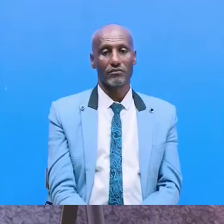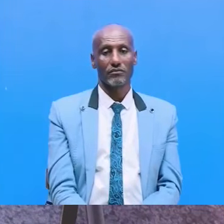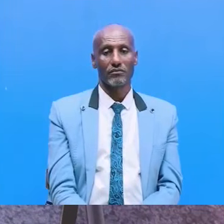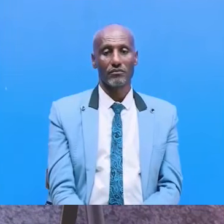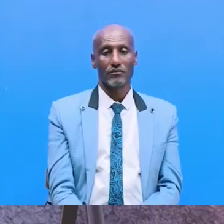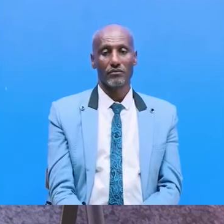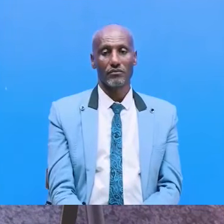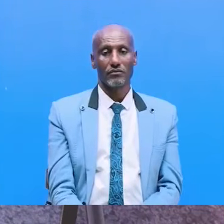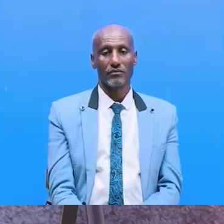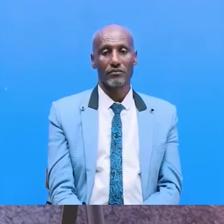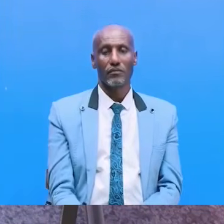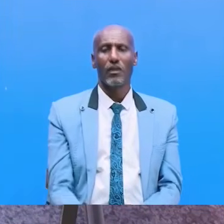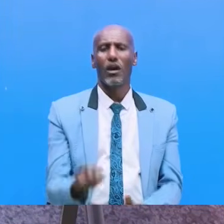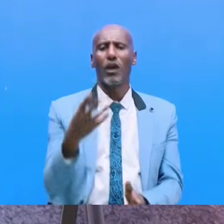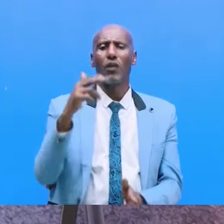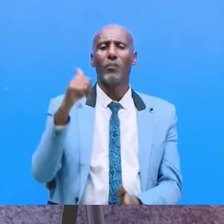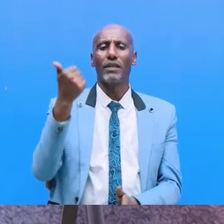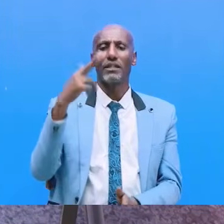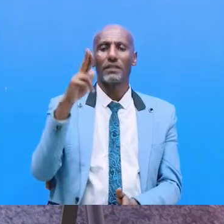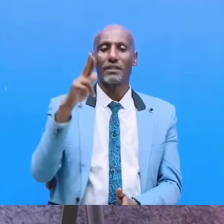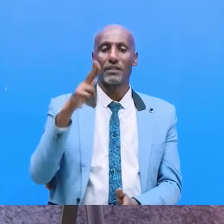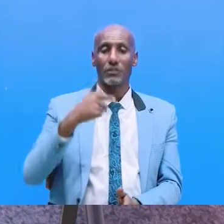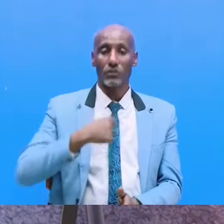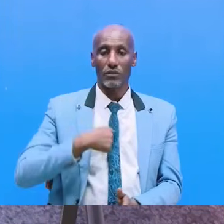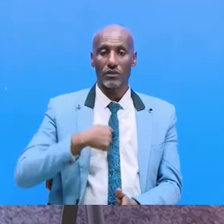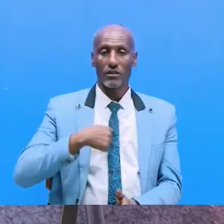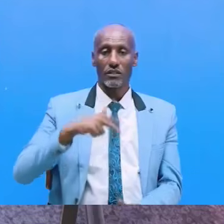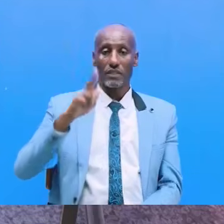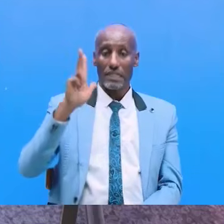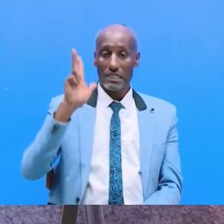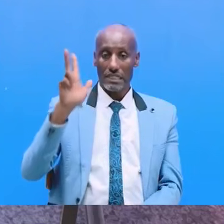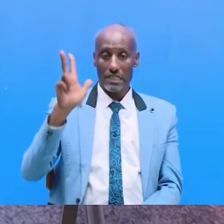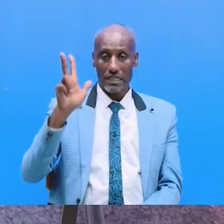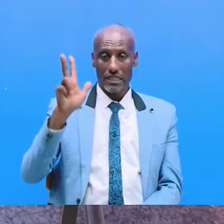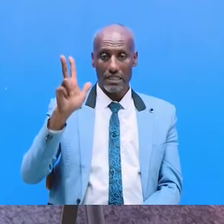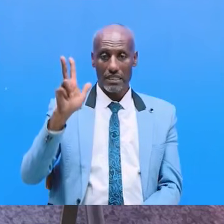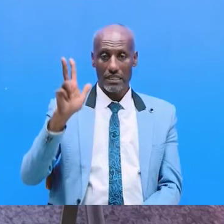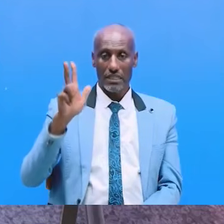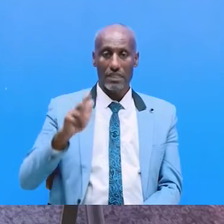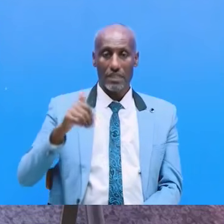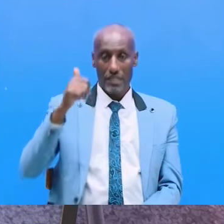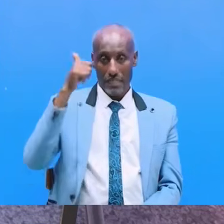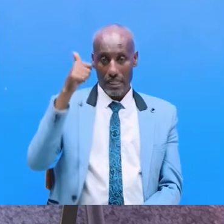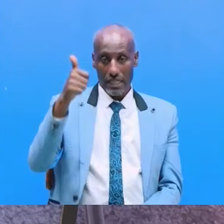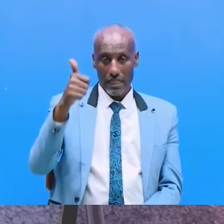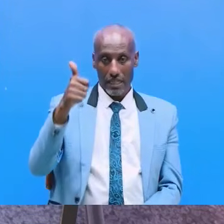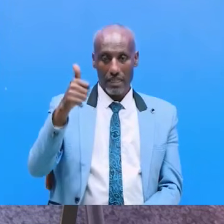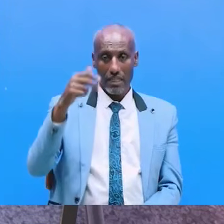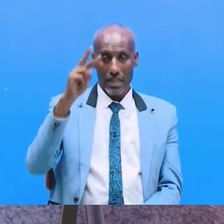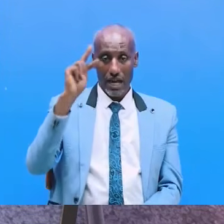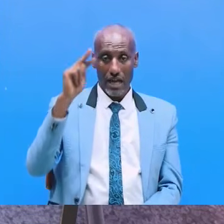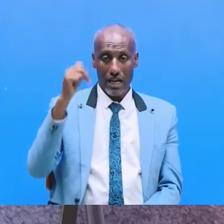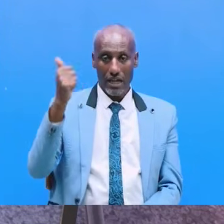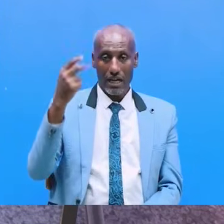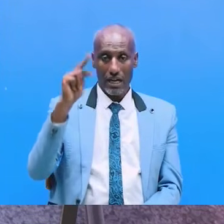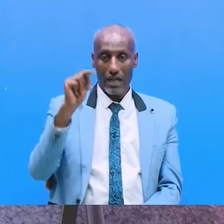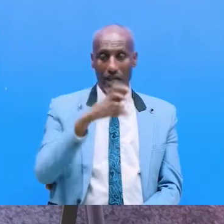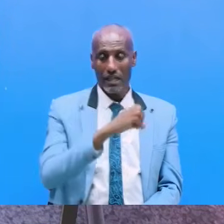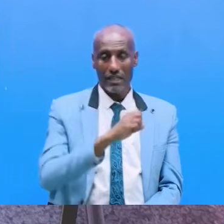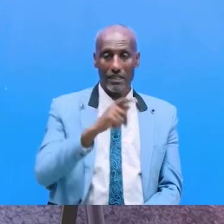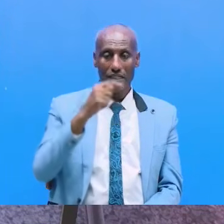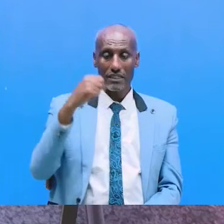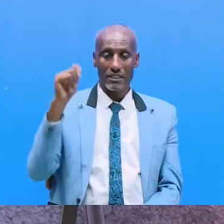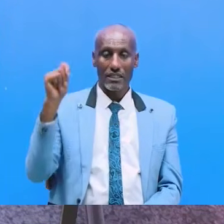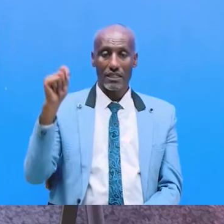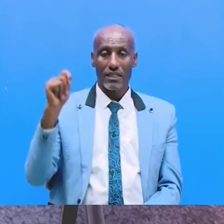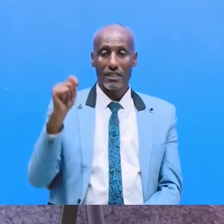articles. How many articles do we know? Bravo, student. 3. What are they? A, an, and the. 3